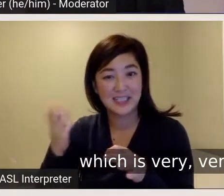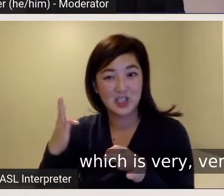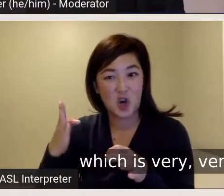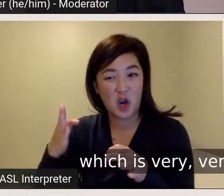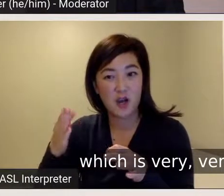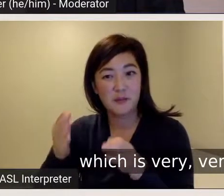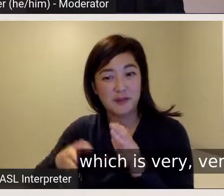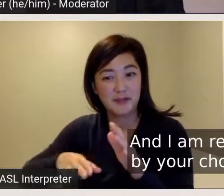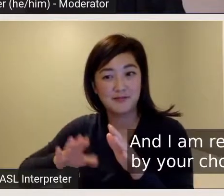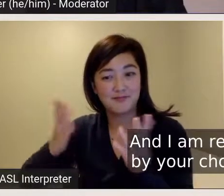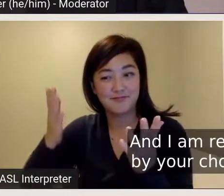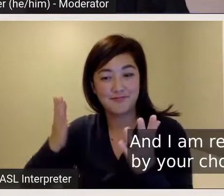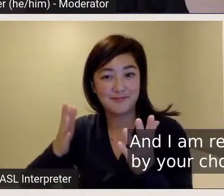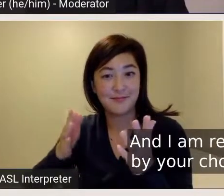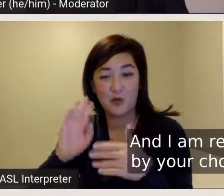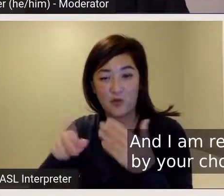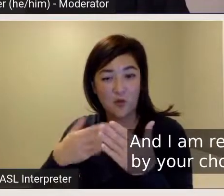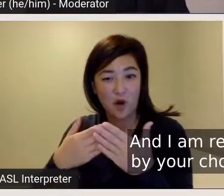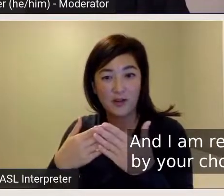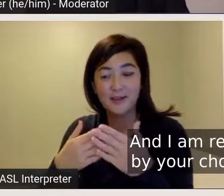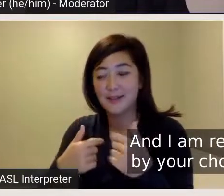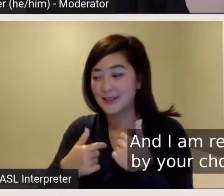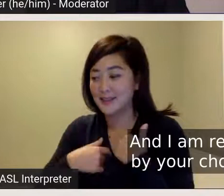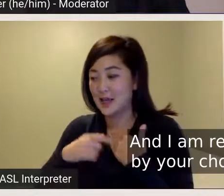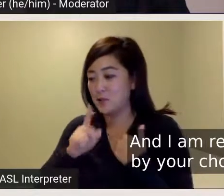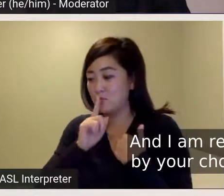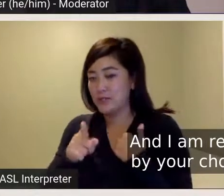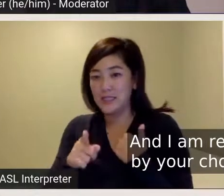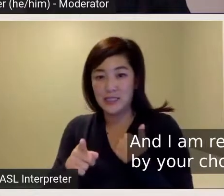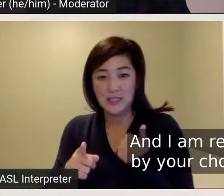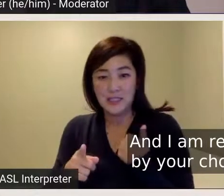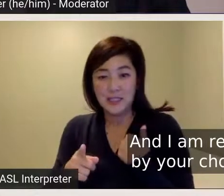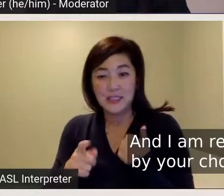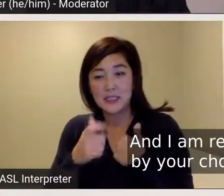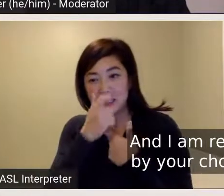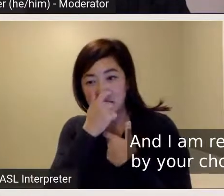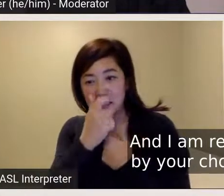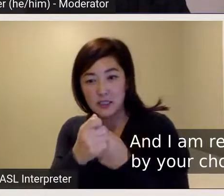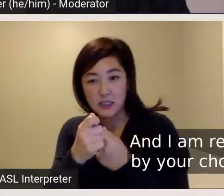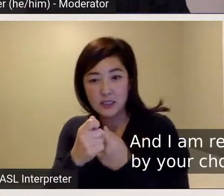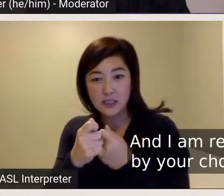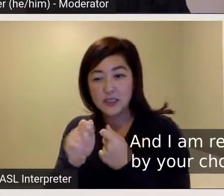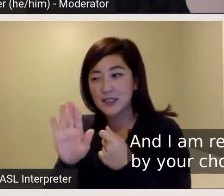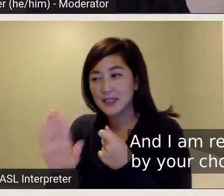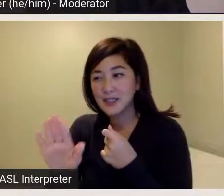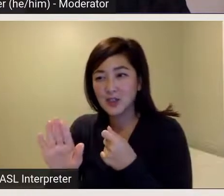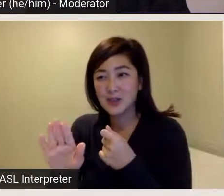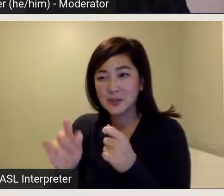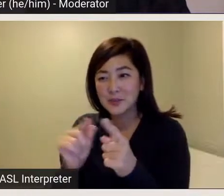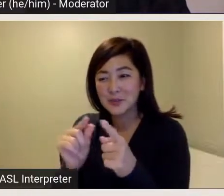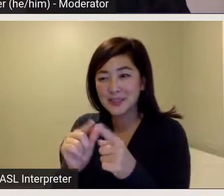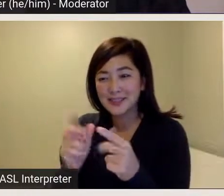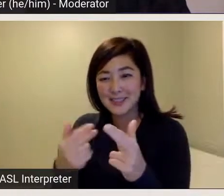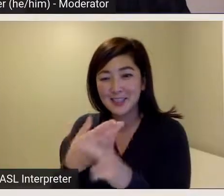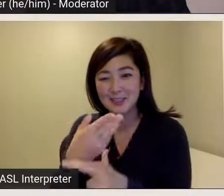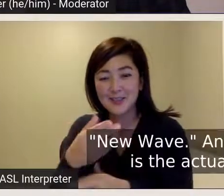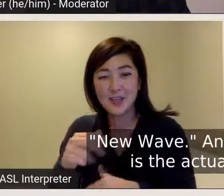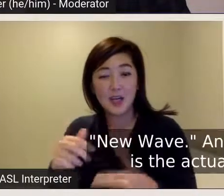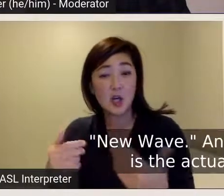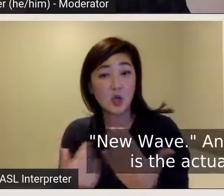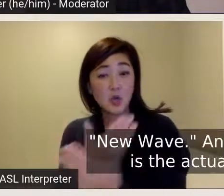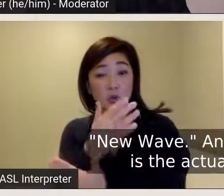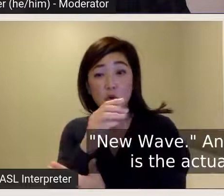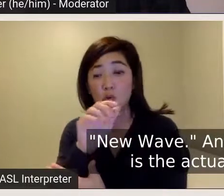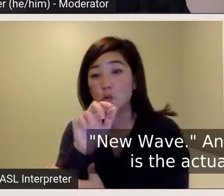him. And I am really intrigued by your choice of words, new wave, and